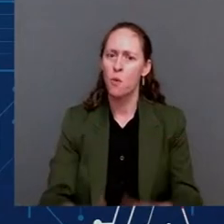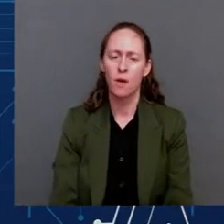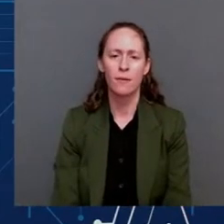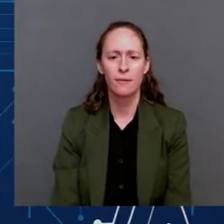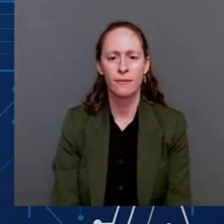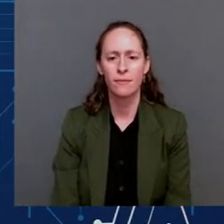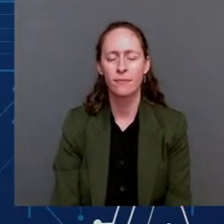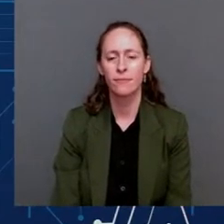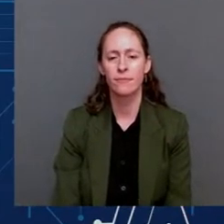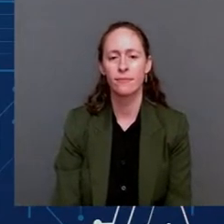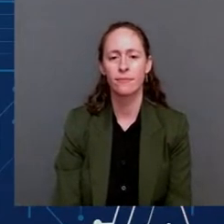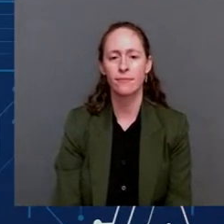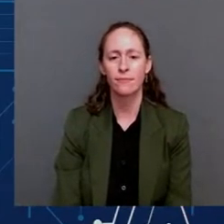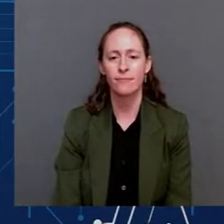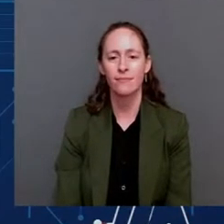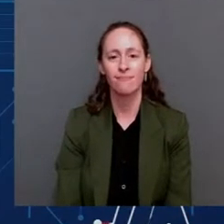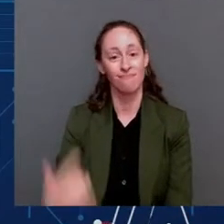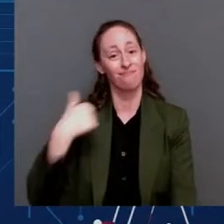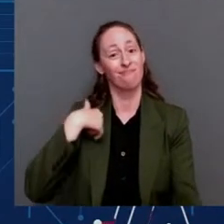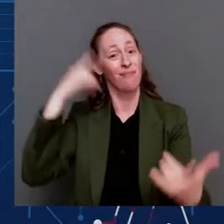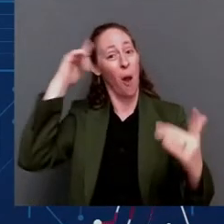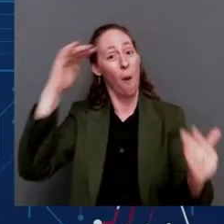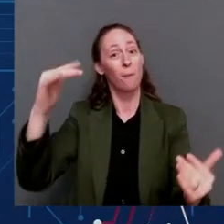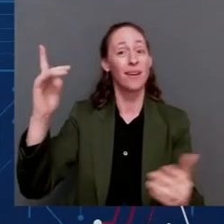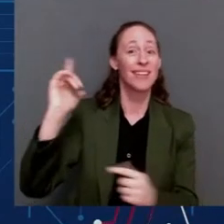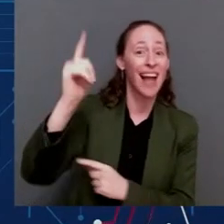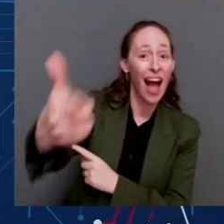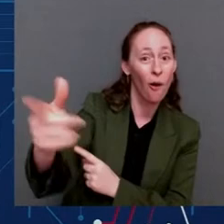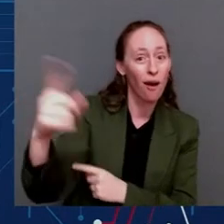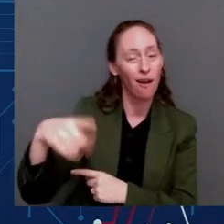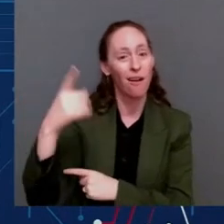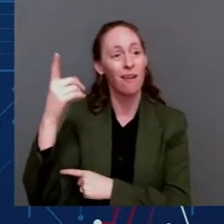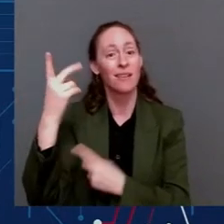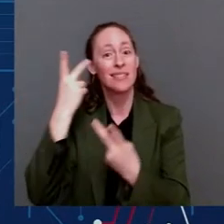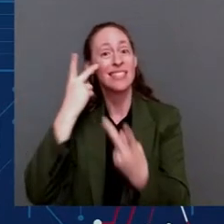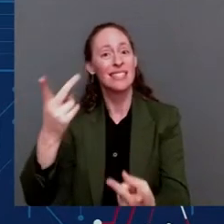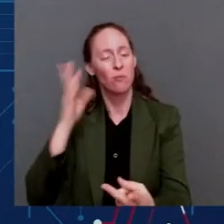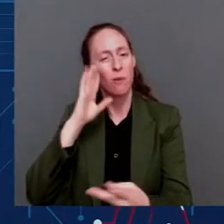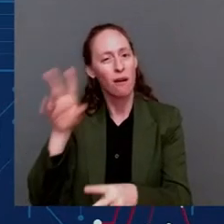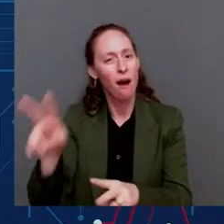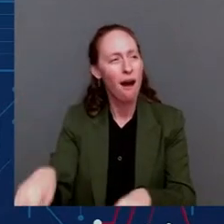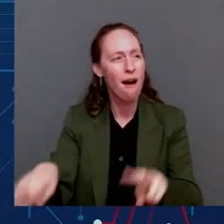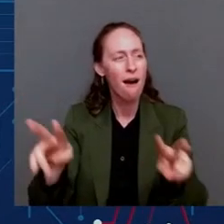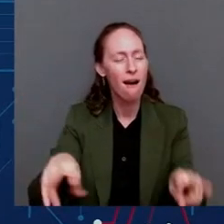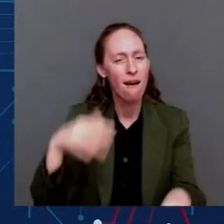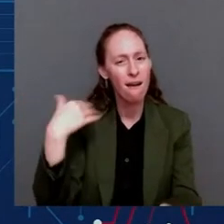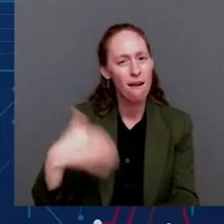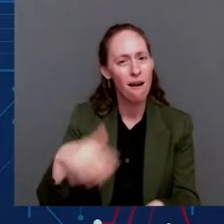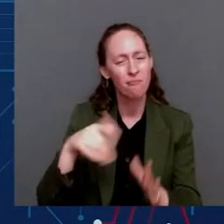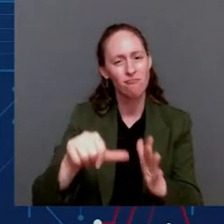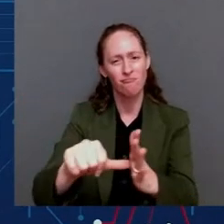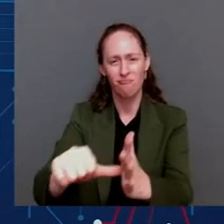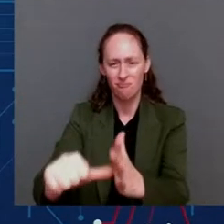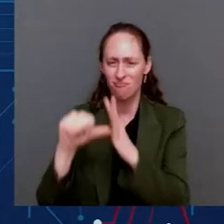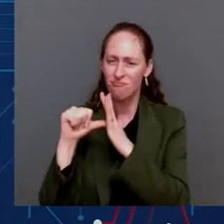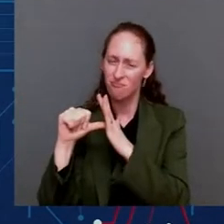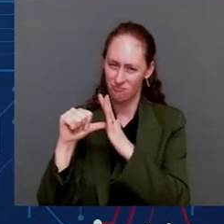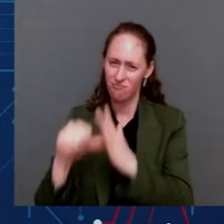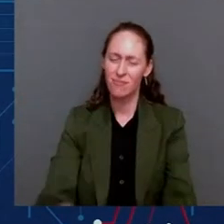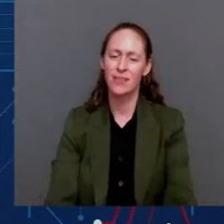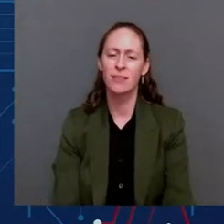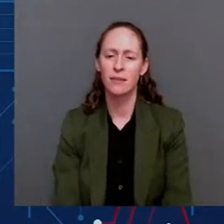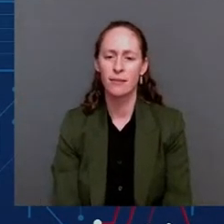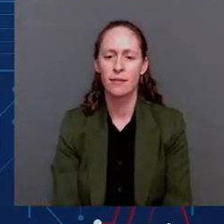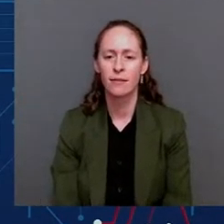at HSC makes one of the purest man-made substances on the earth. Polysilicon is the semiconductor